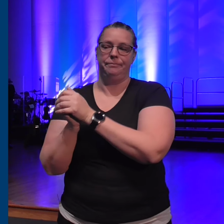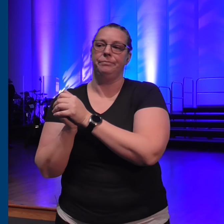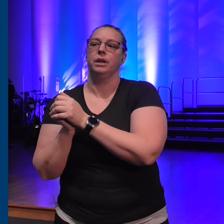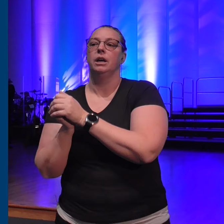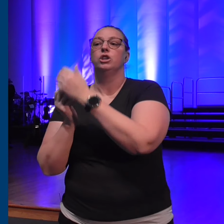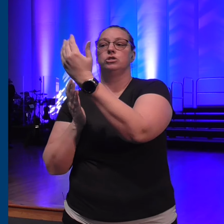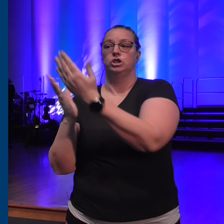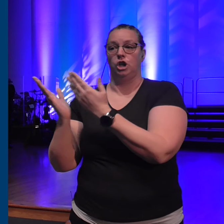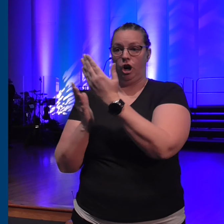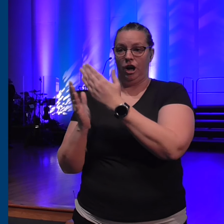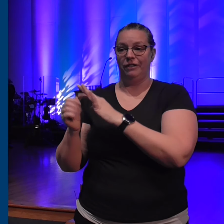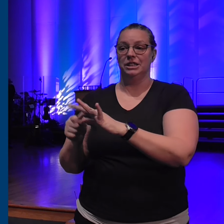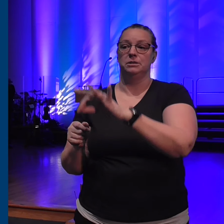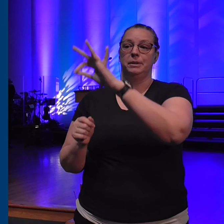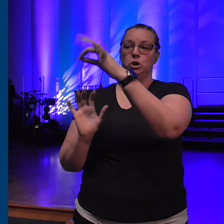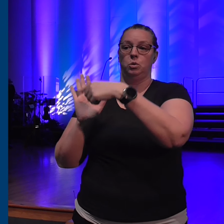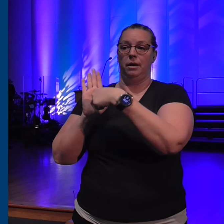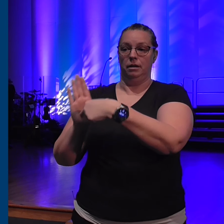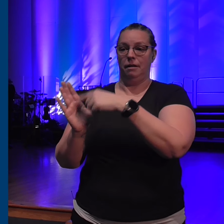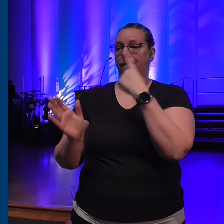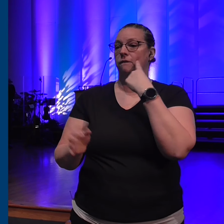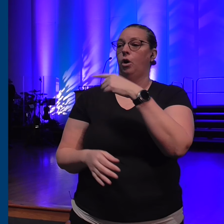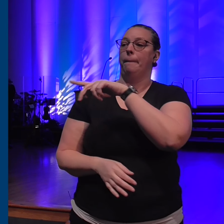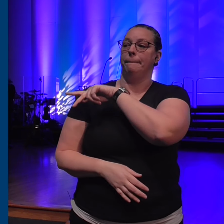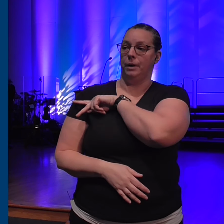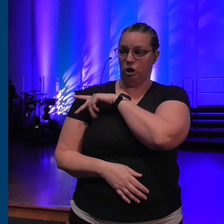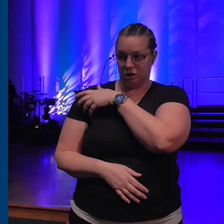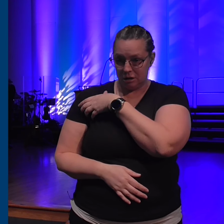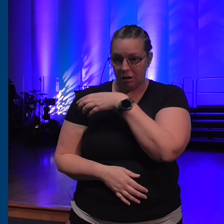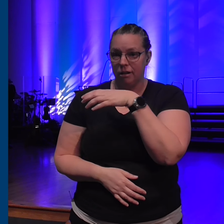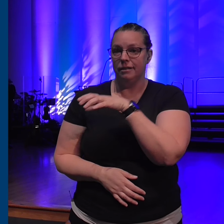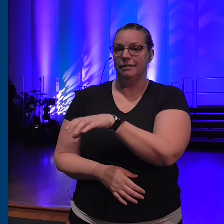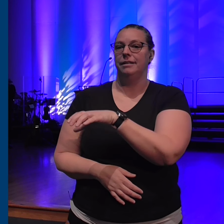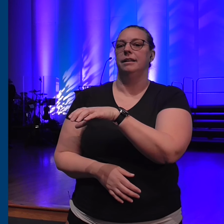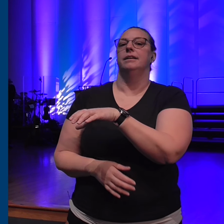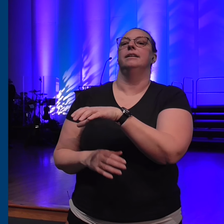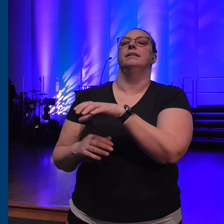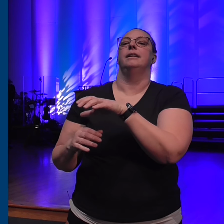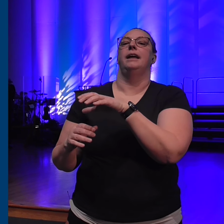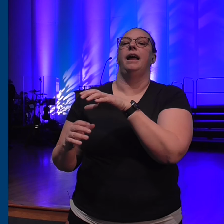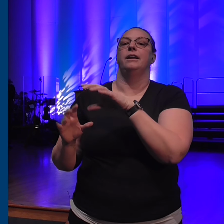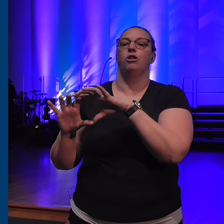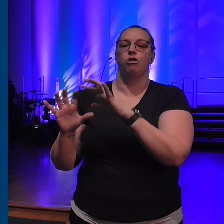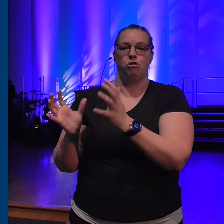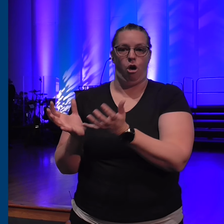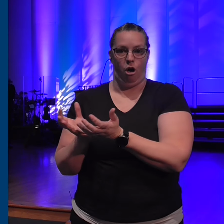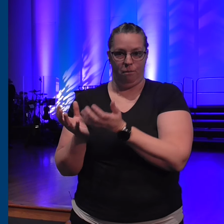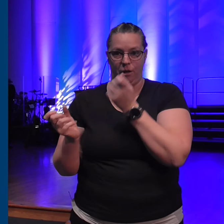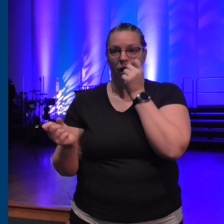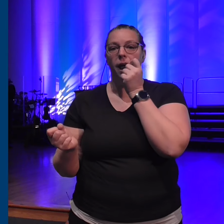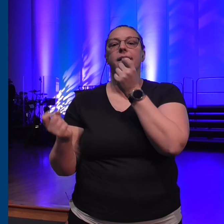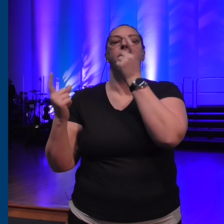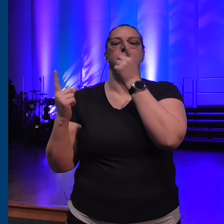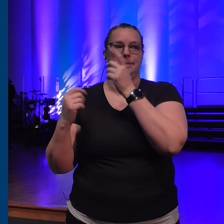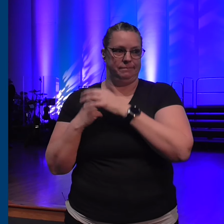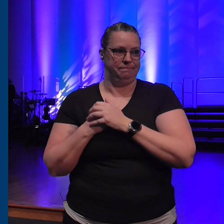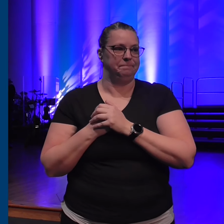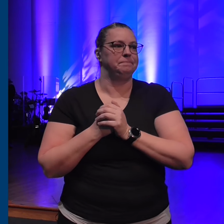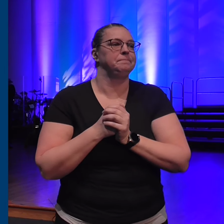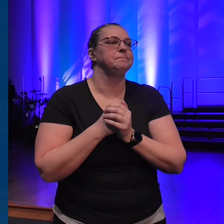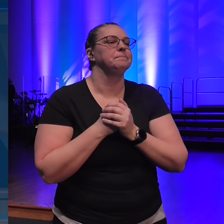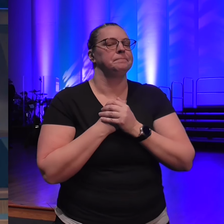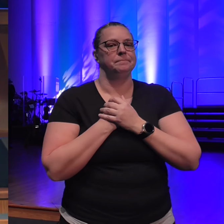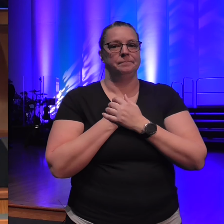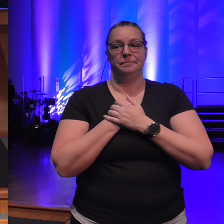mission, to serve as a spiritual beacon for personal empowerment and global